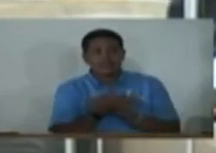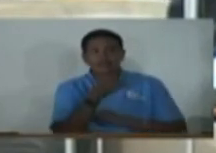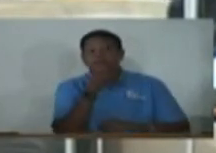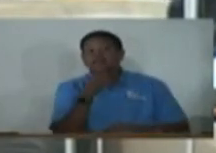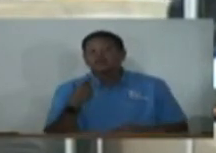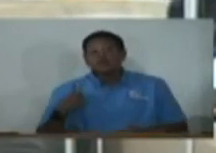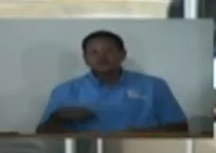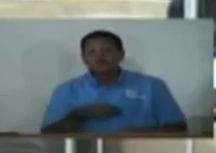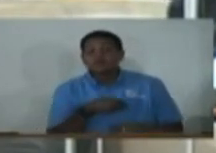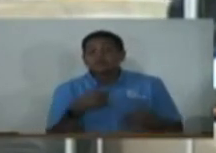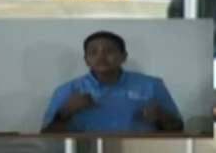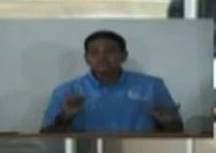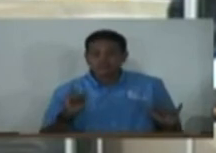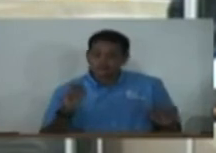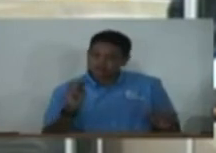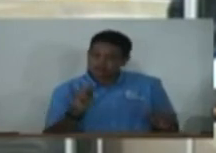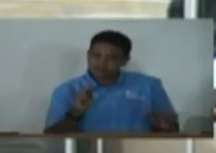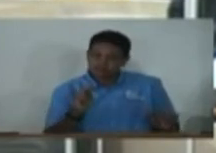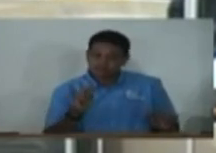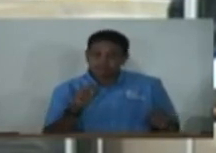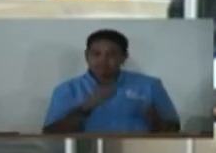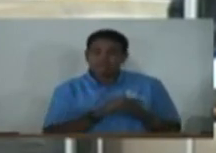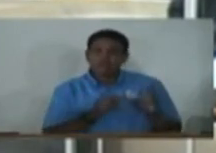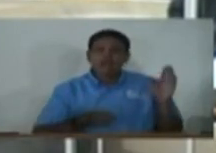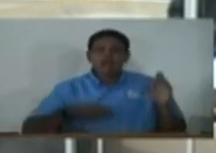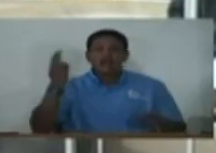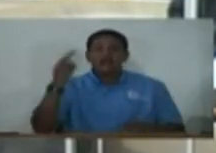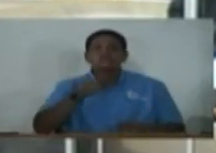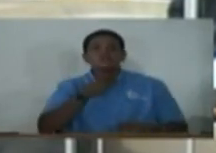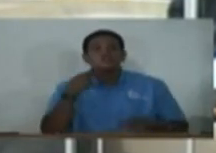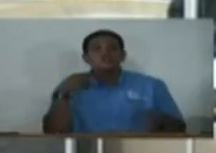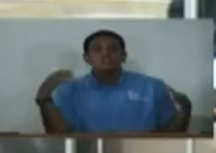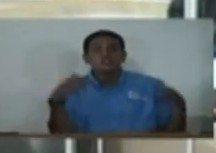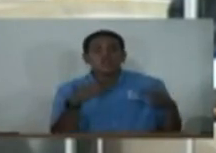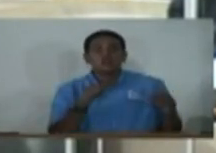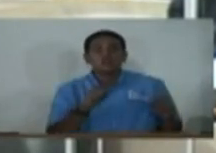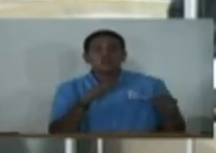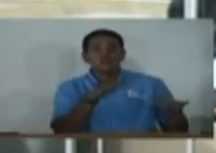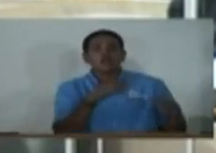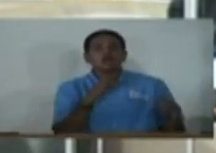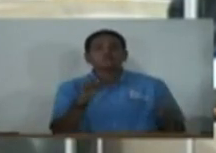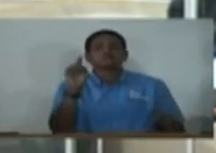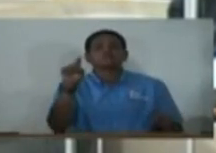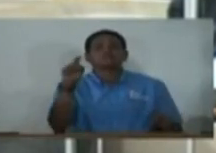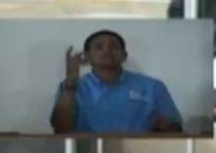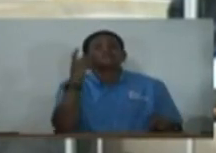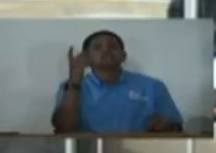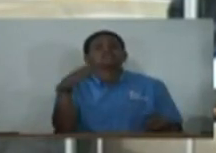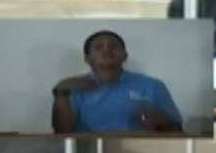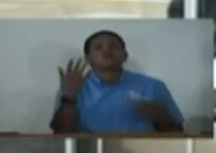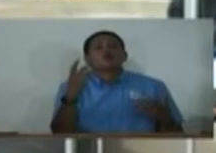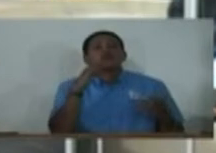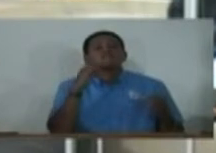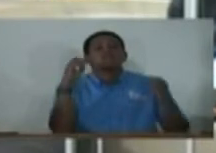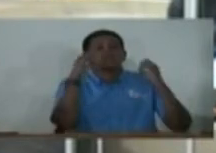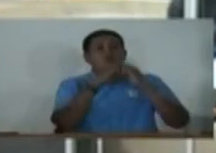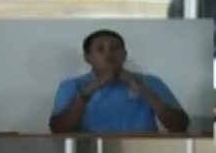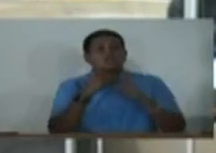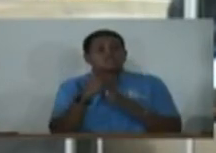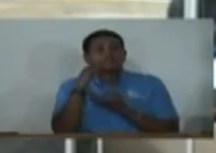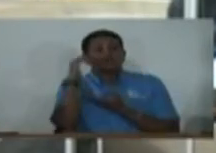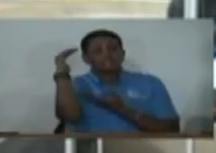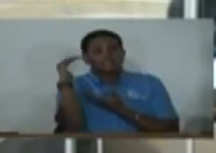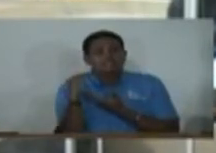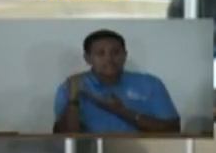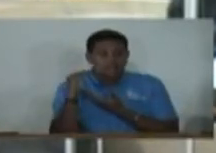are still in the high-risk category and need to see a further decline.